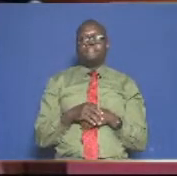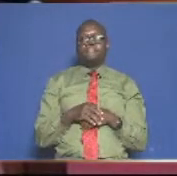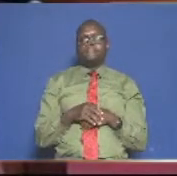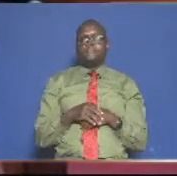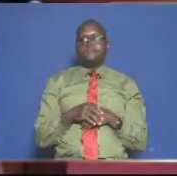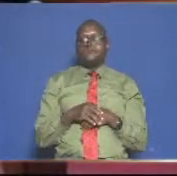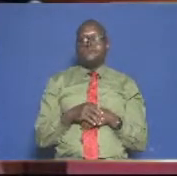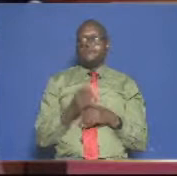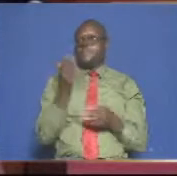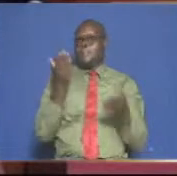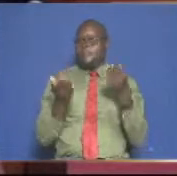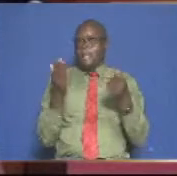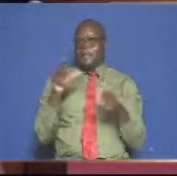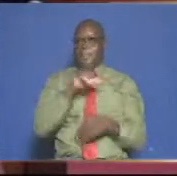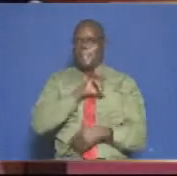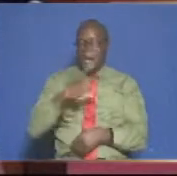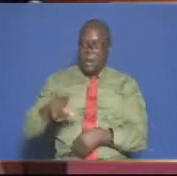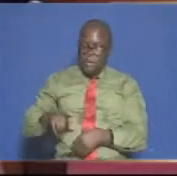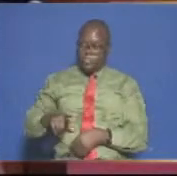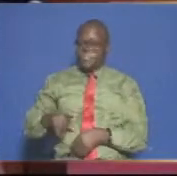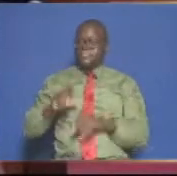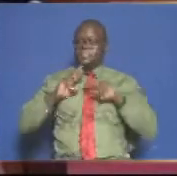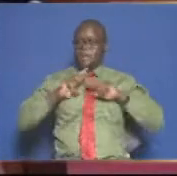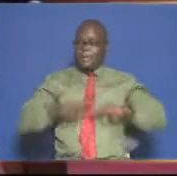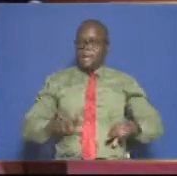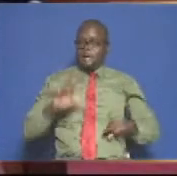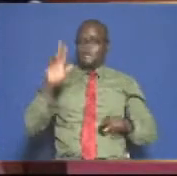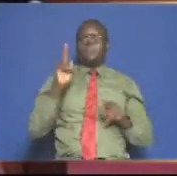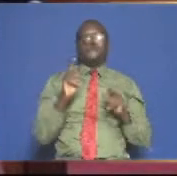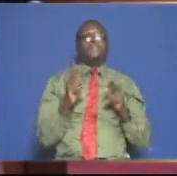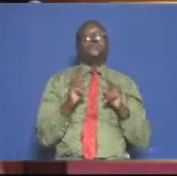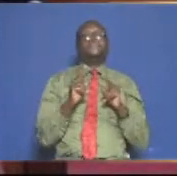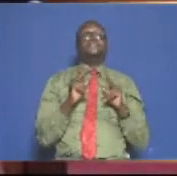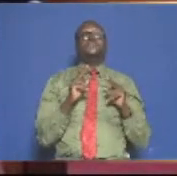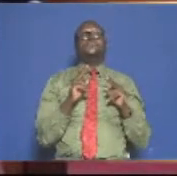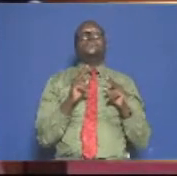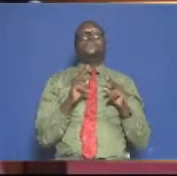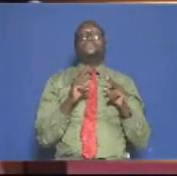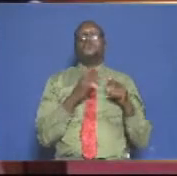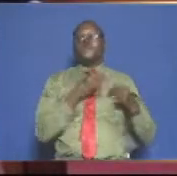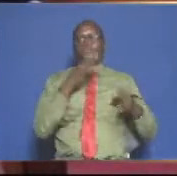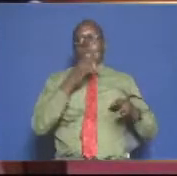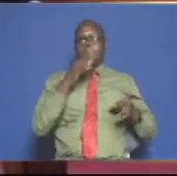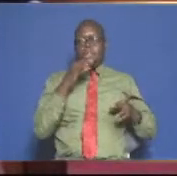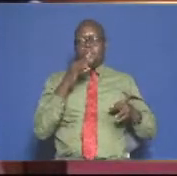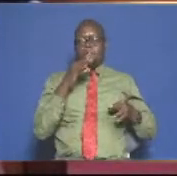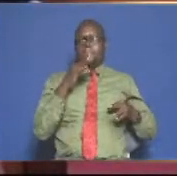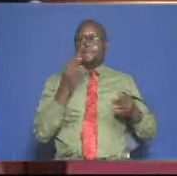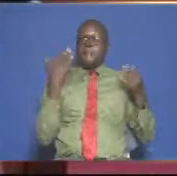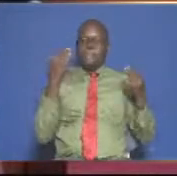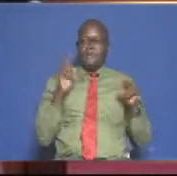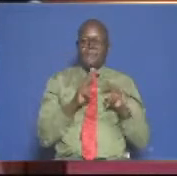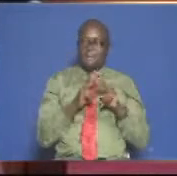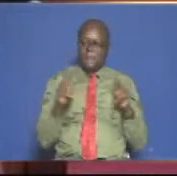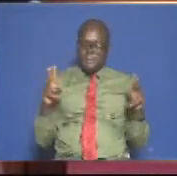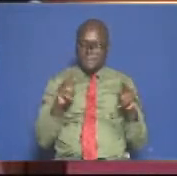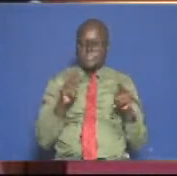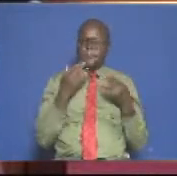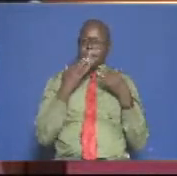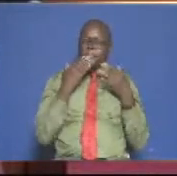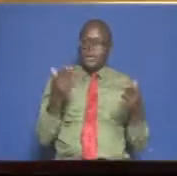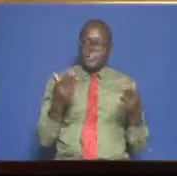that may the Lord rest his soul in eternal peace Mr. Speaker, thank